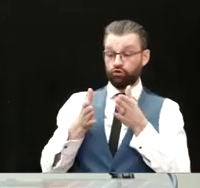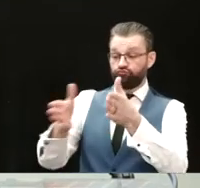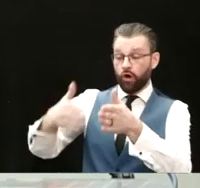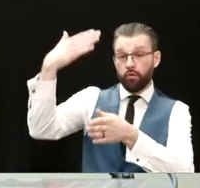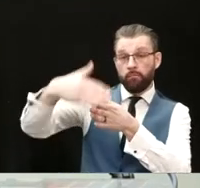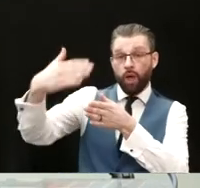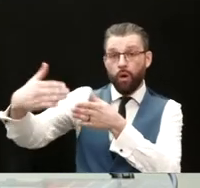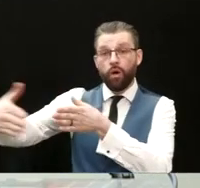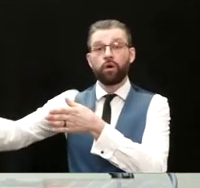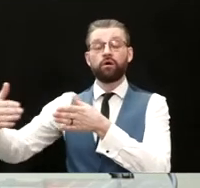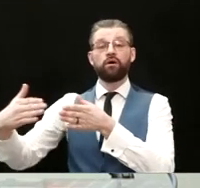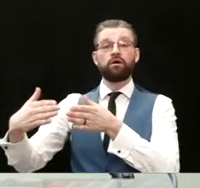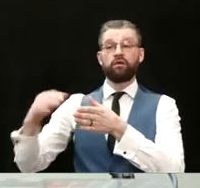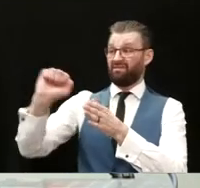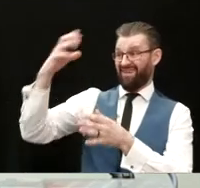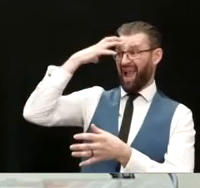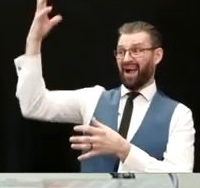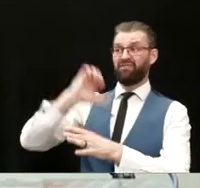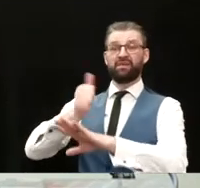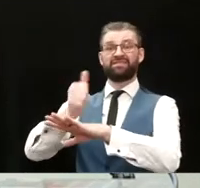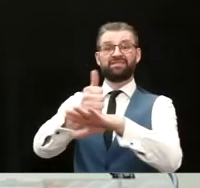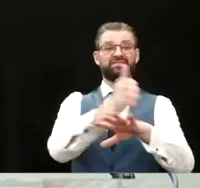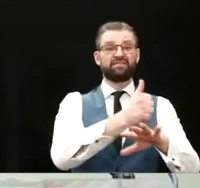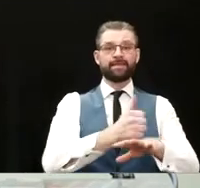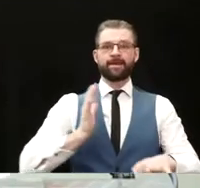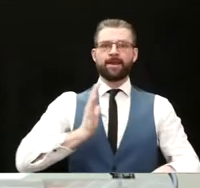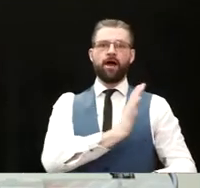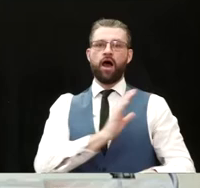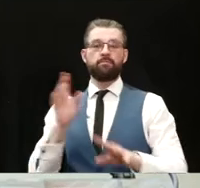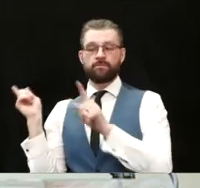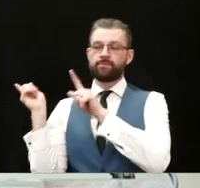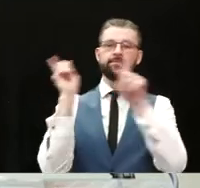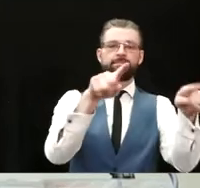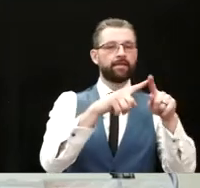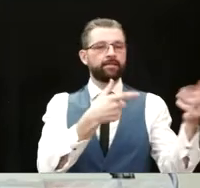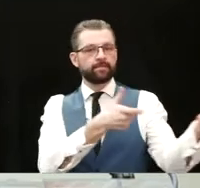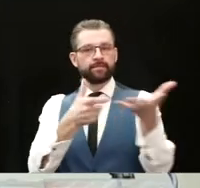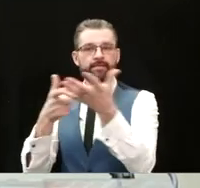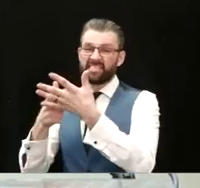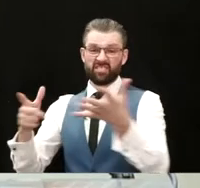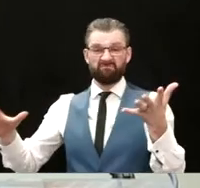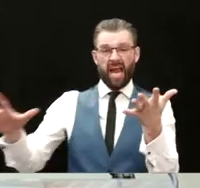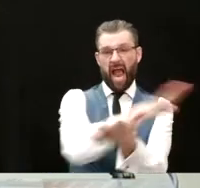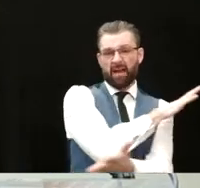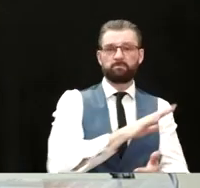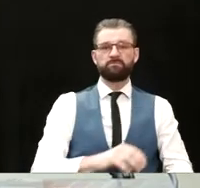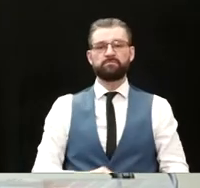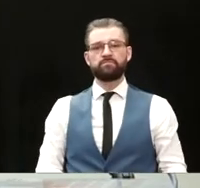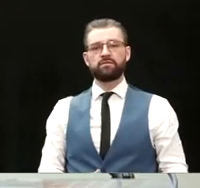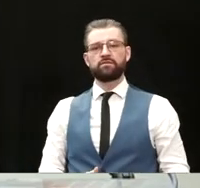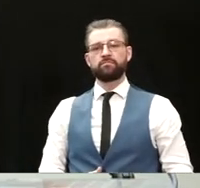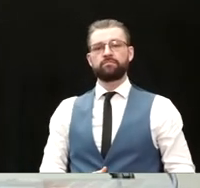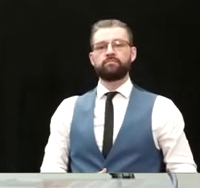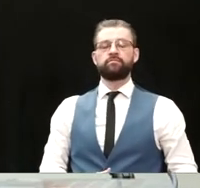by government forces, and militia were sent to kill and cause carnage.